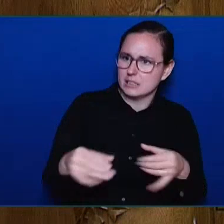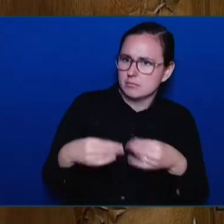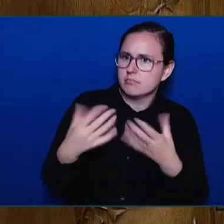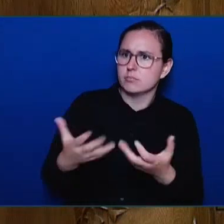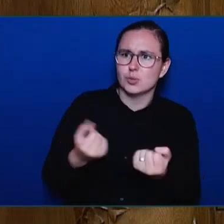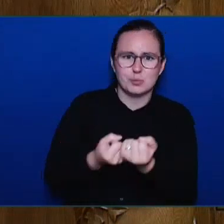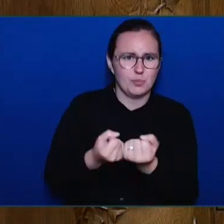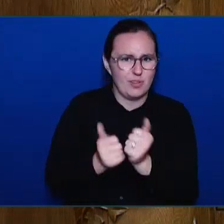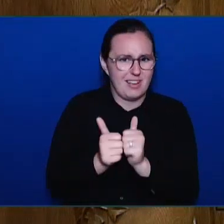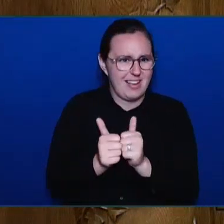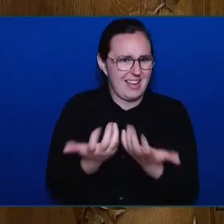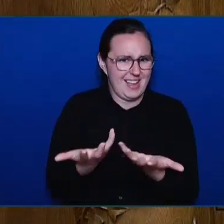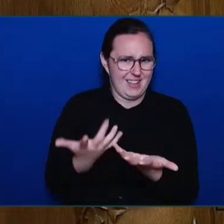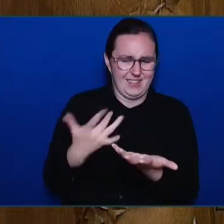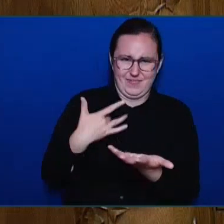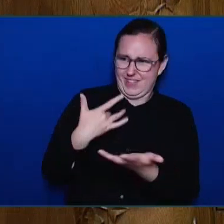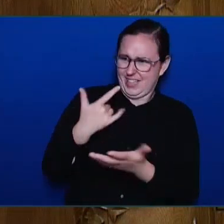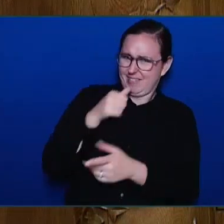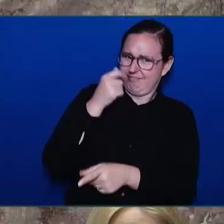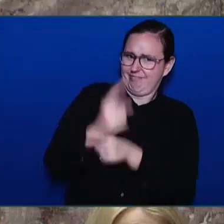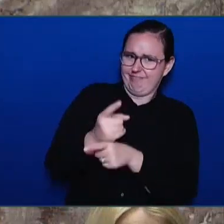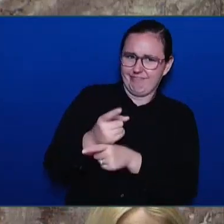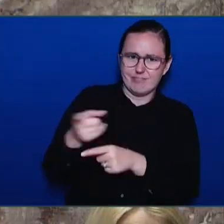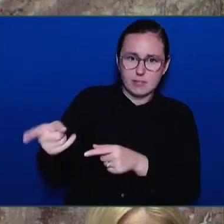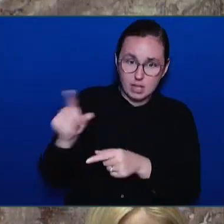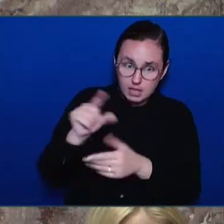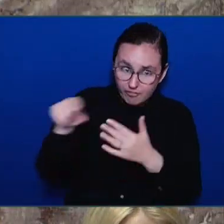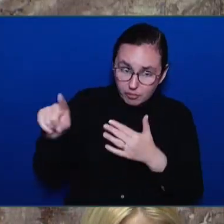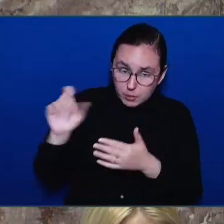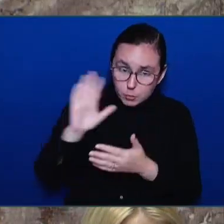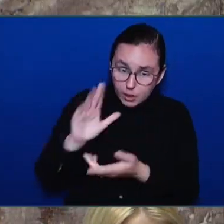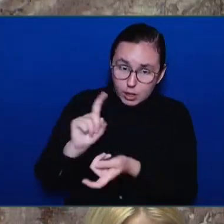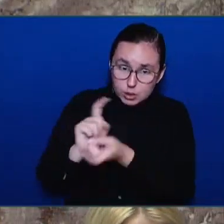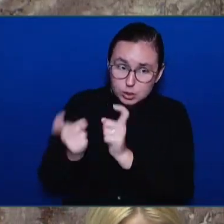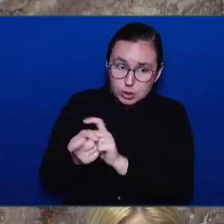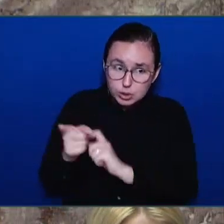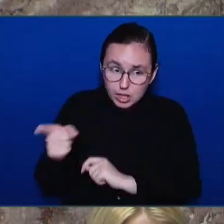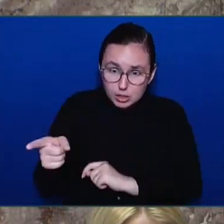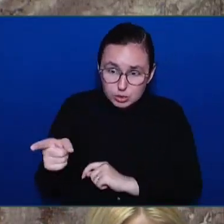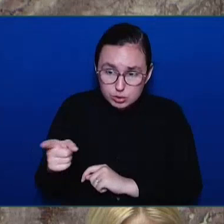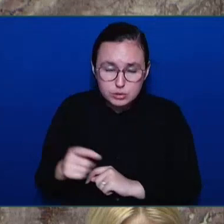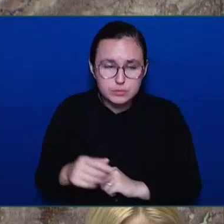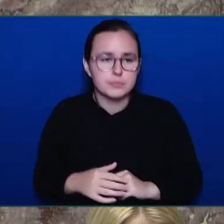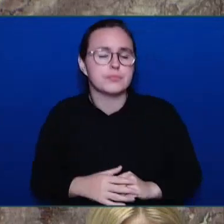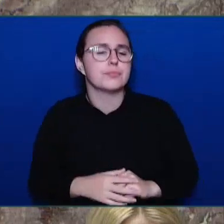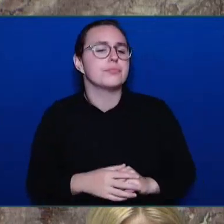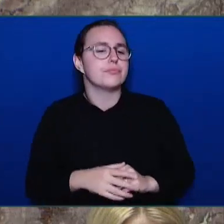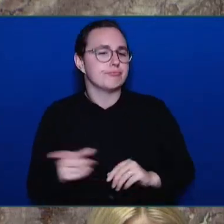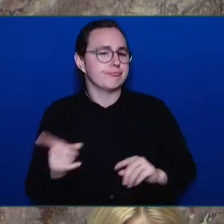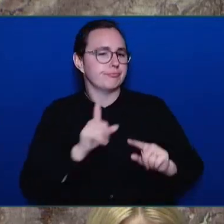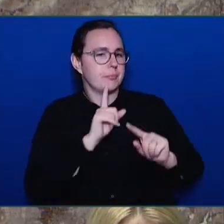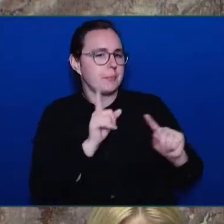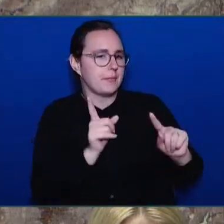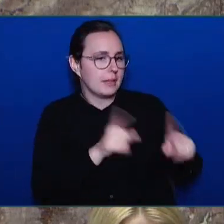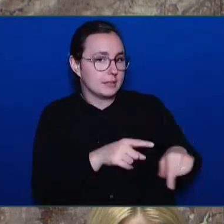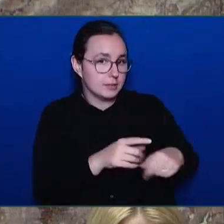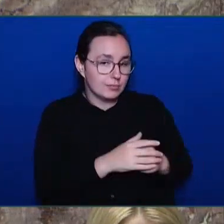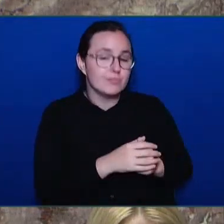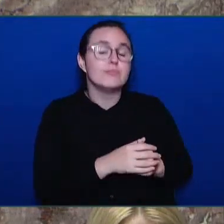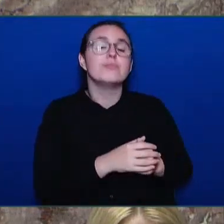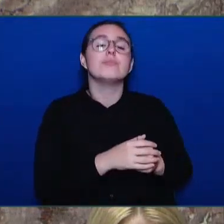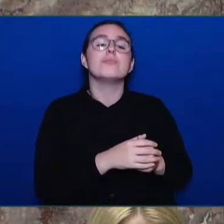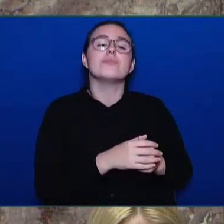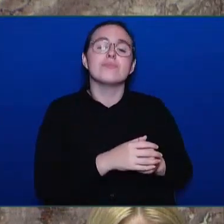Minister of Mental Health. Thank you, Honourable Speaker, and I want to thank the member for her question and express my